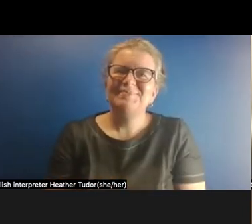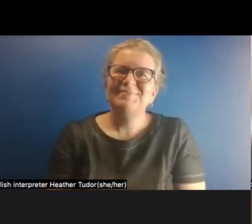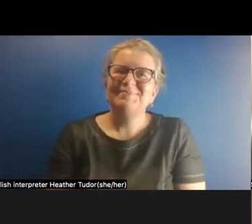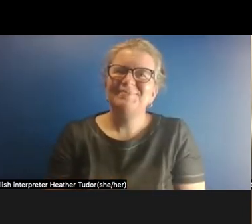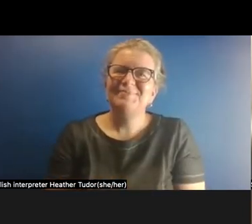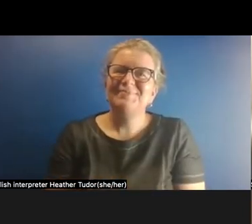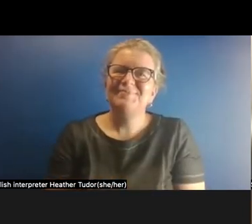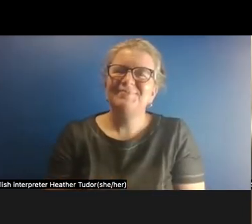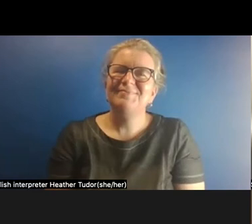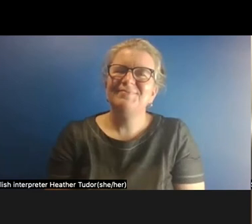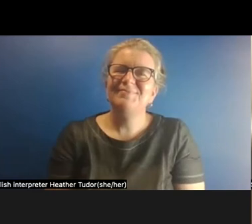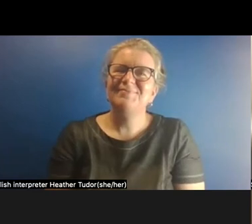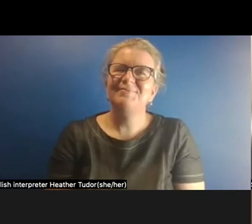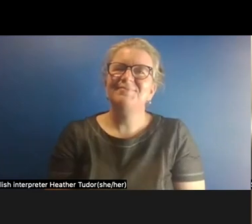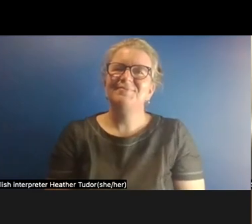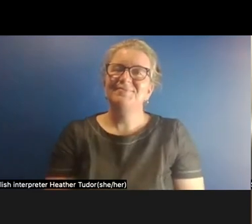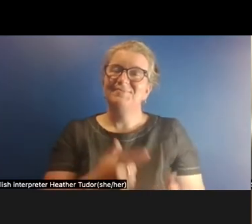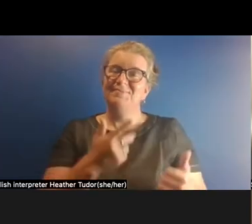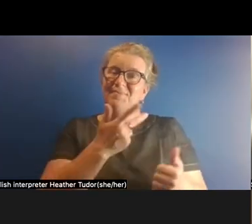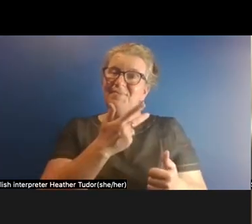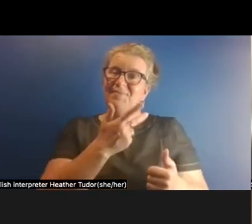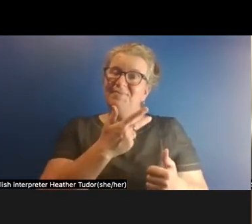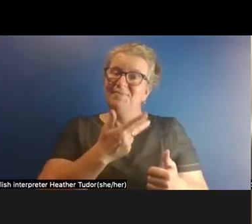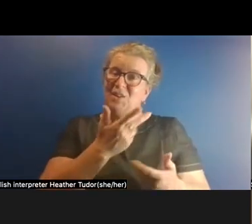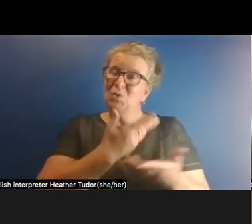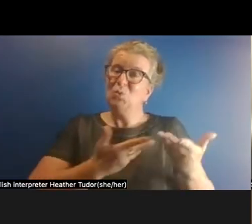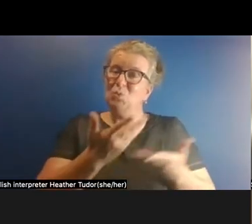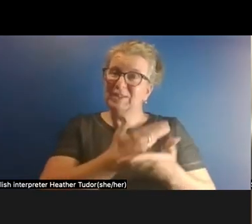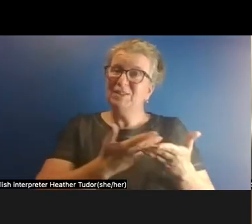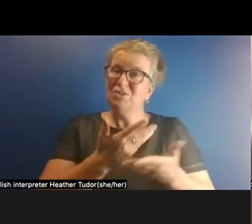We discussed earlier, we will talk about